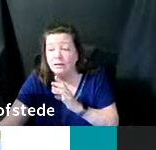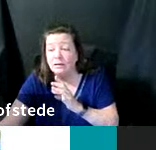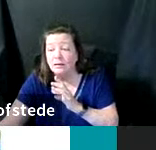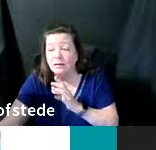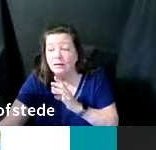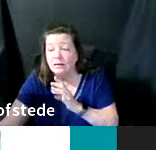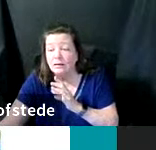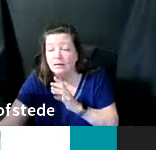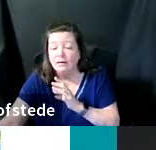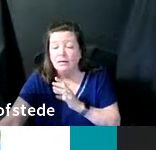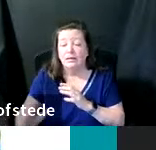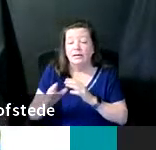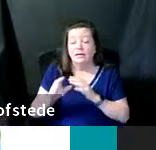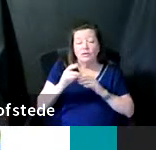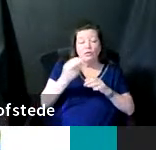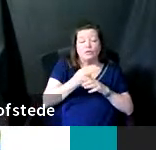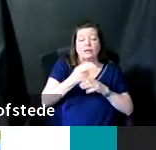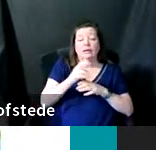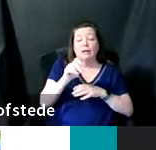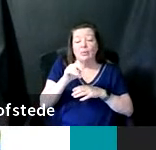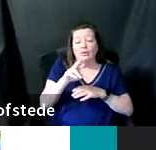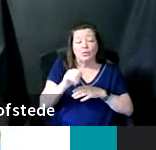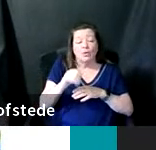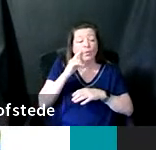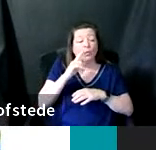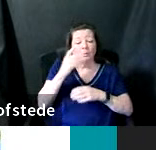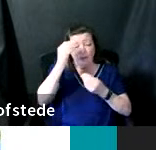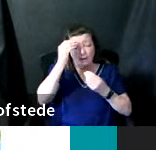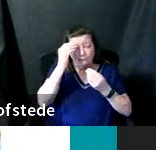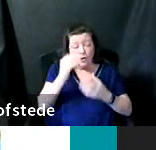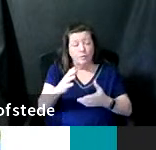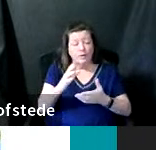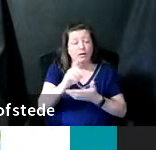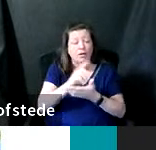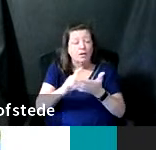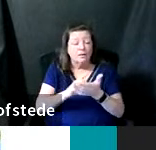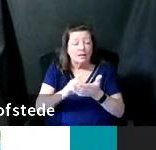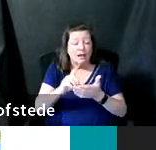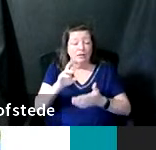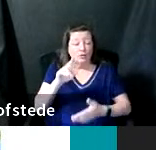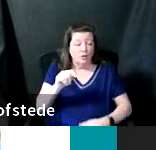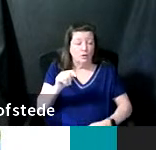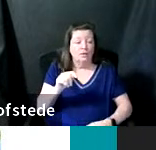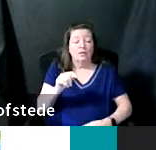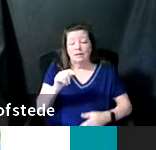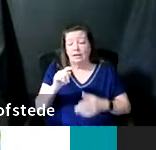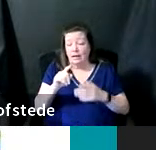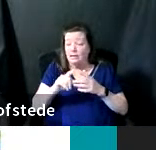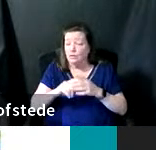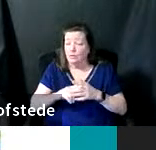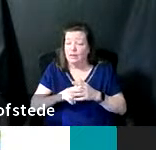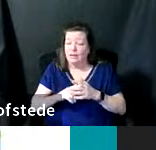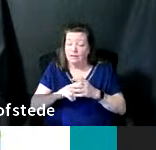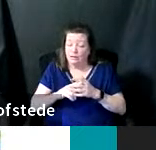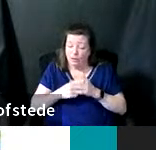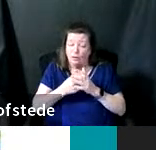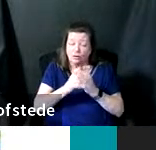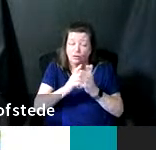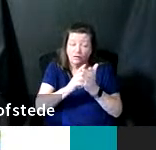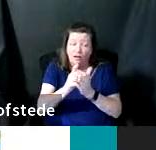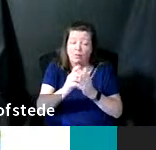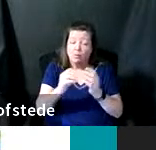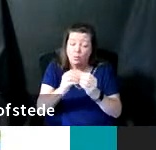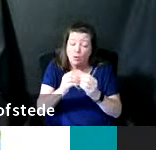already established by the IBR program, which will be informing our design moves, especially once we begin to develop more focused design